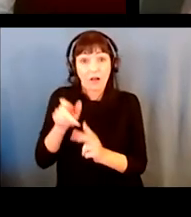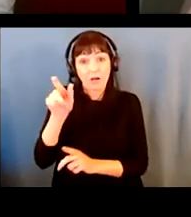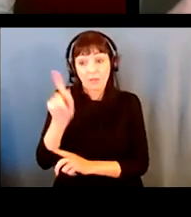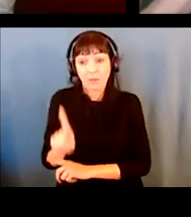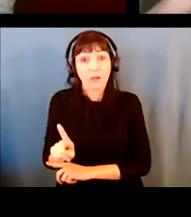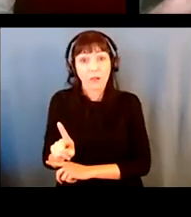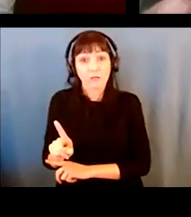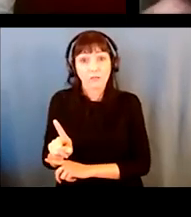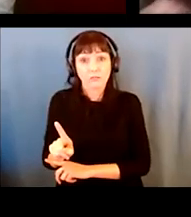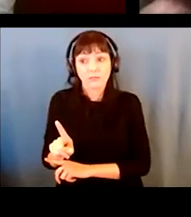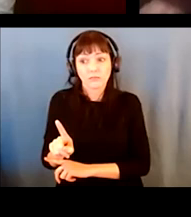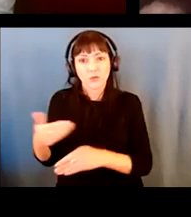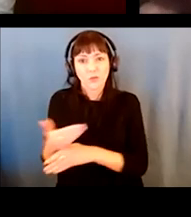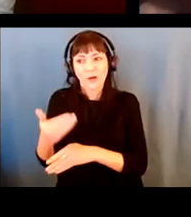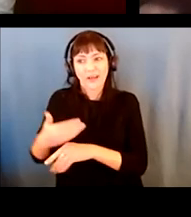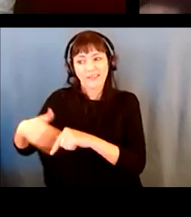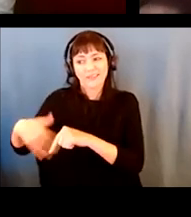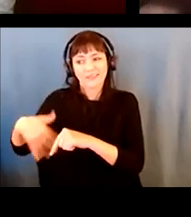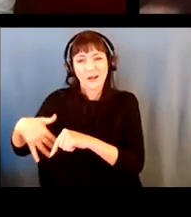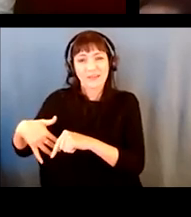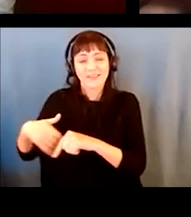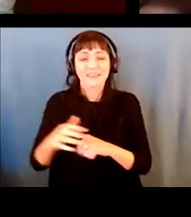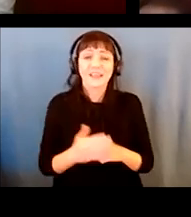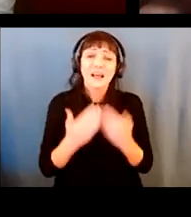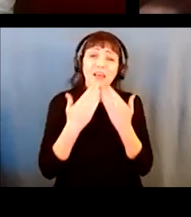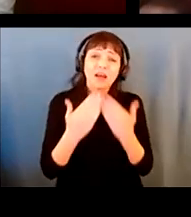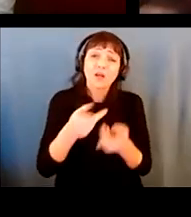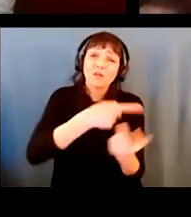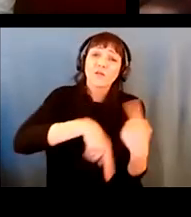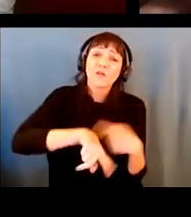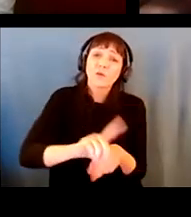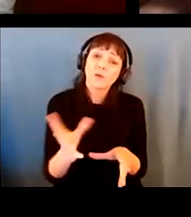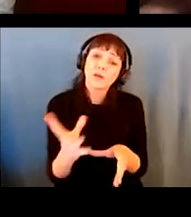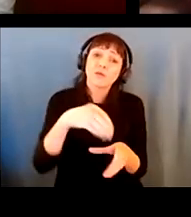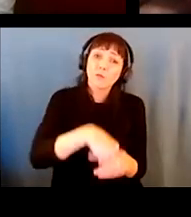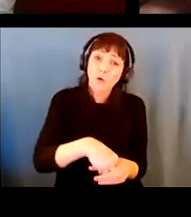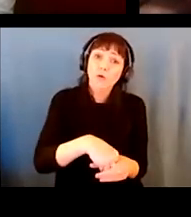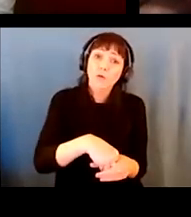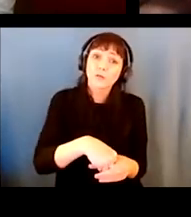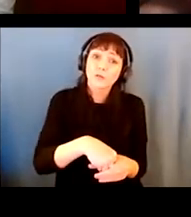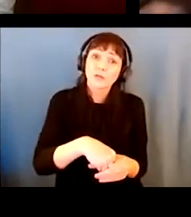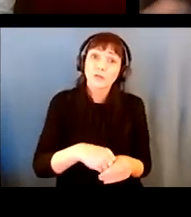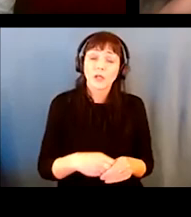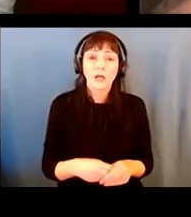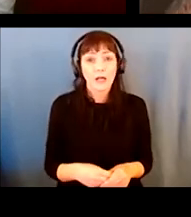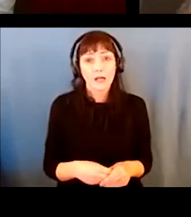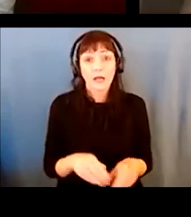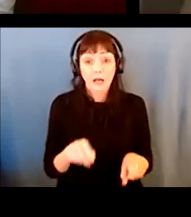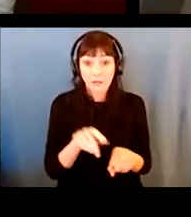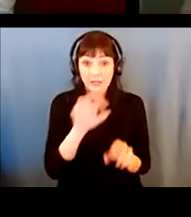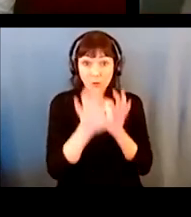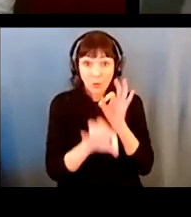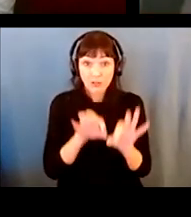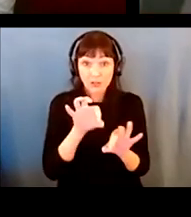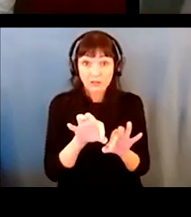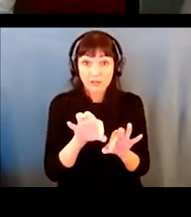contributors, and for people for coming in and being part of the audience. And I'm sure these questions and answers can go on. I'm sure we're